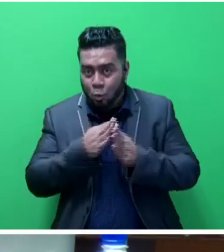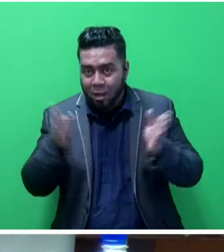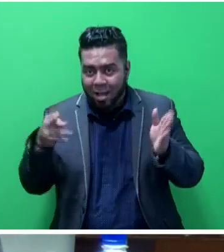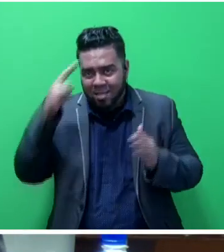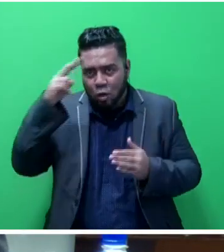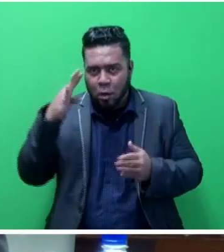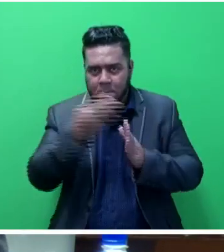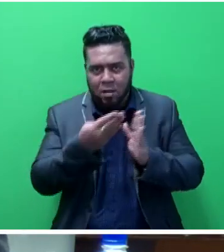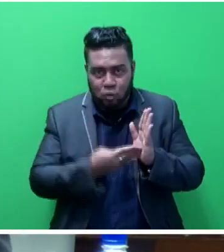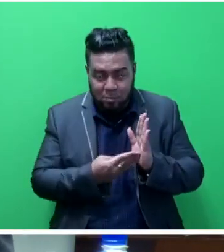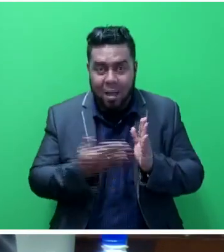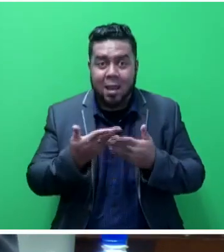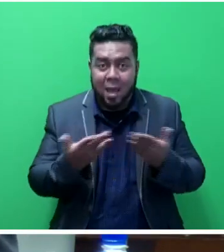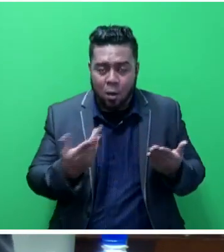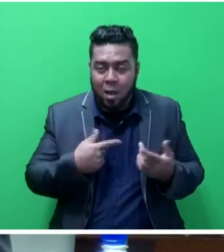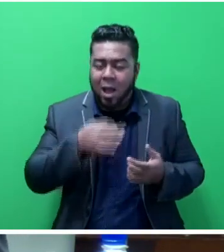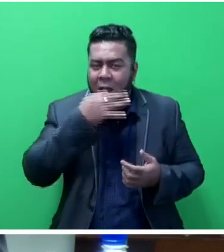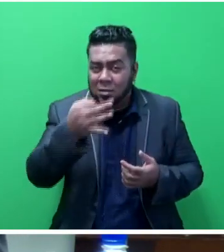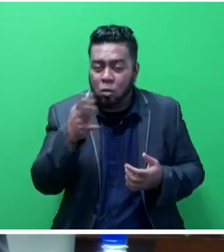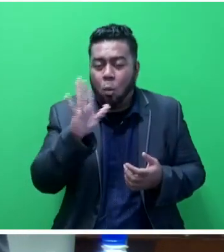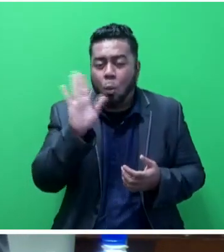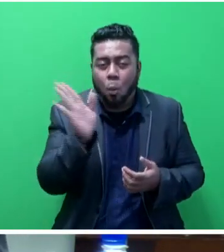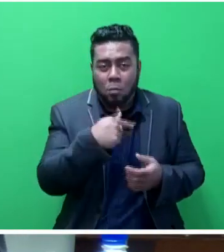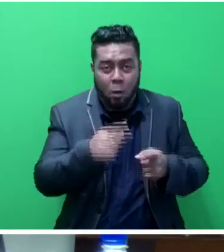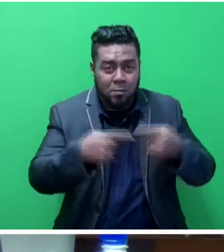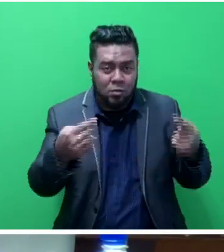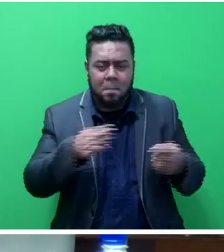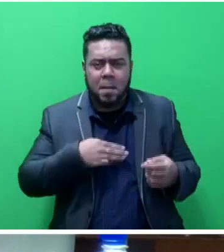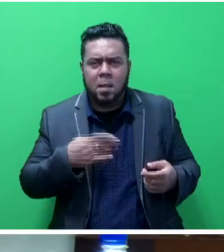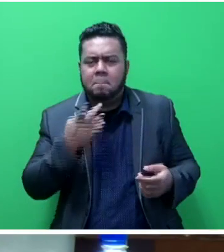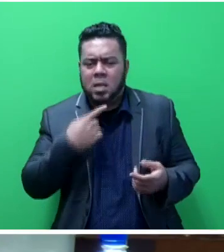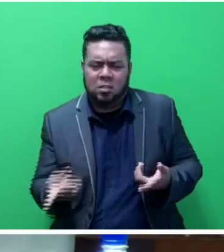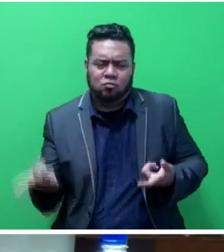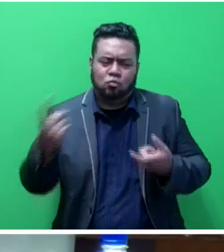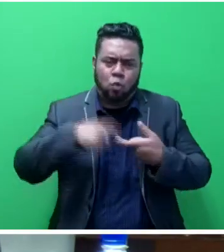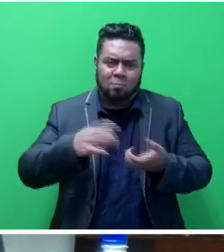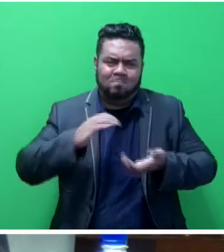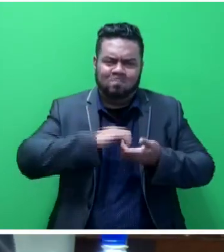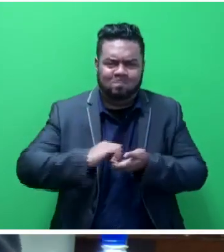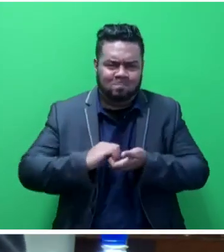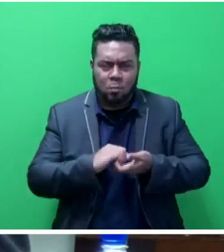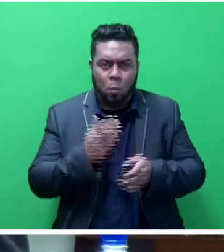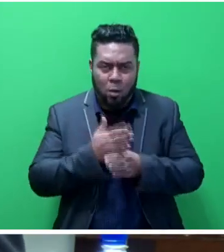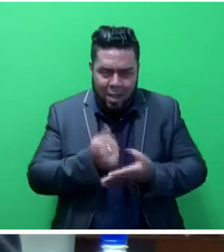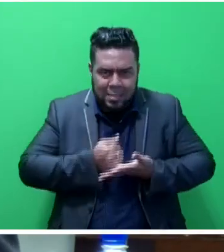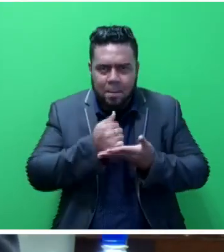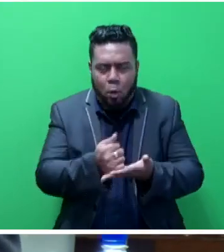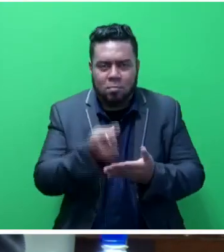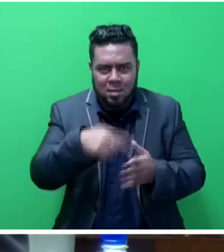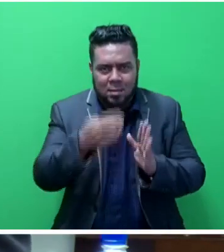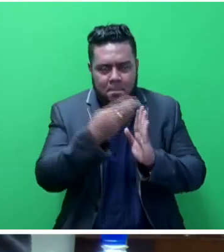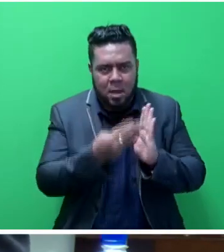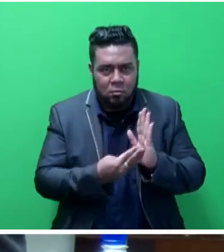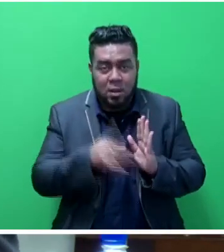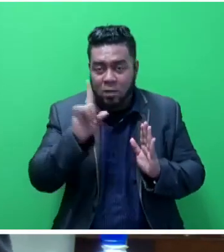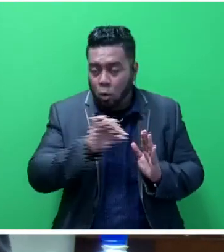Mr. Speaker, I urge the members on the other side to join us all in supporting this budget. If they